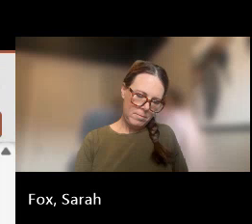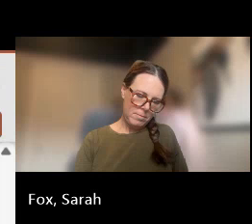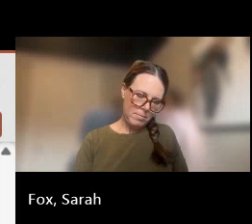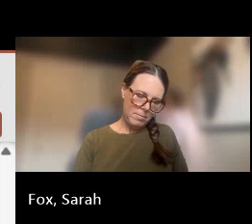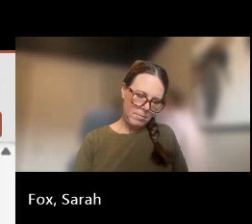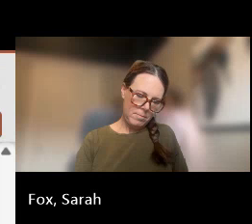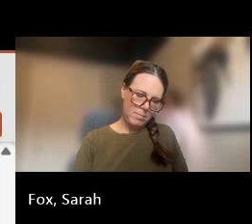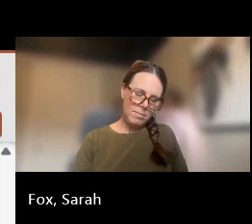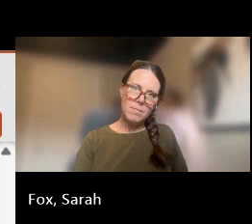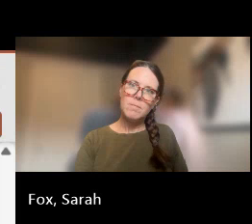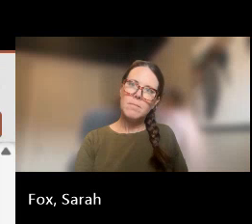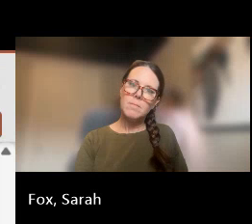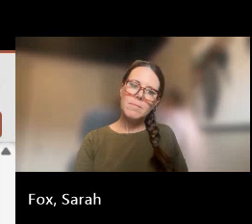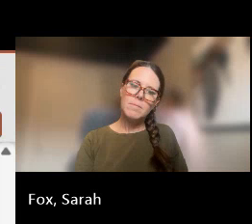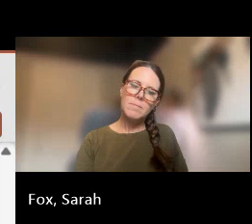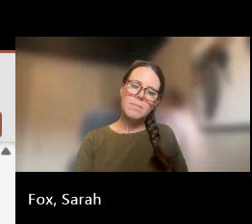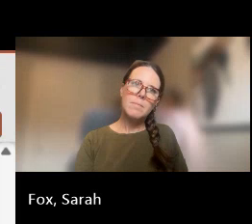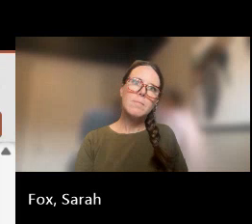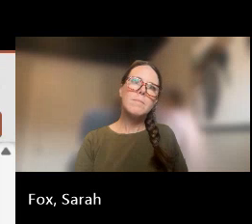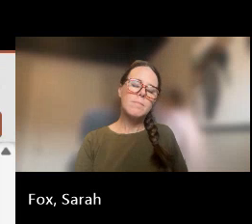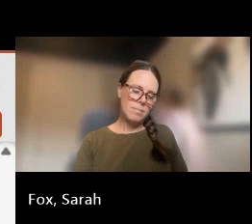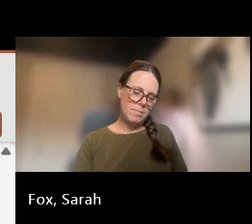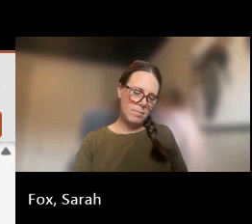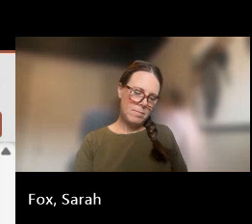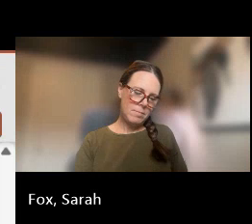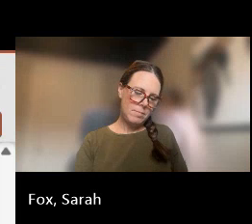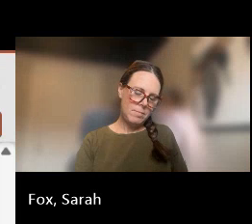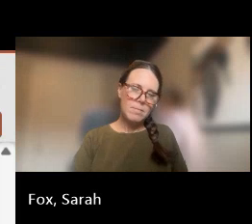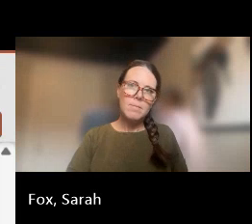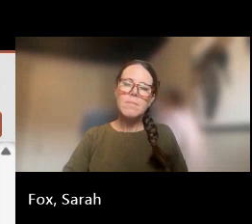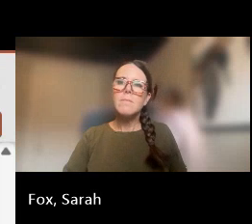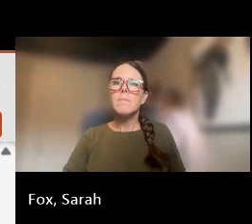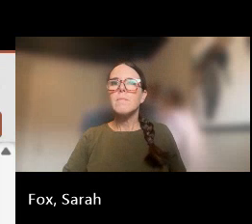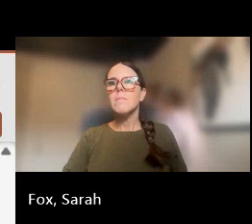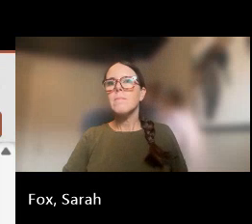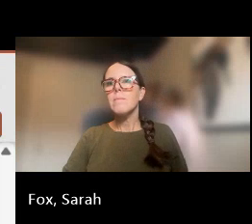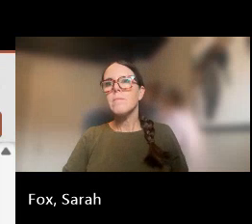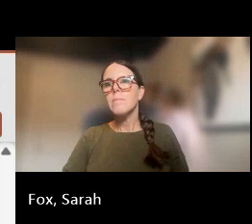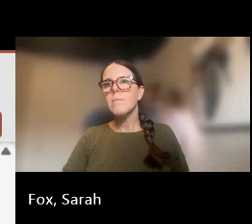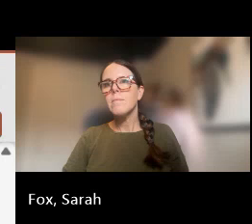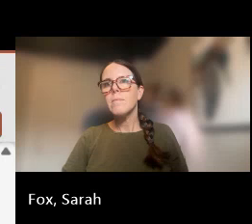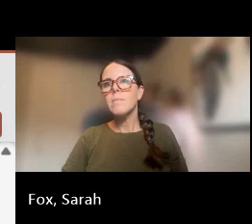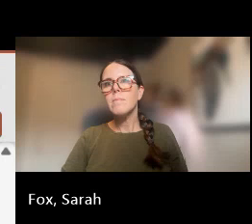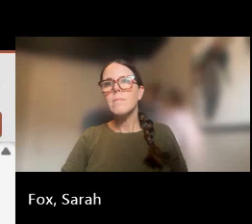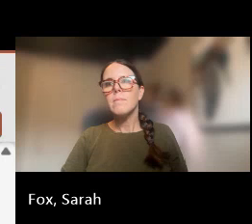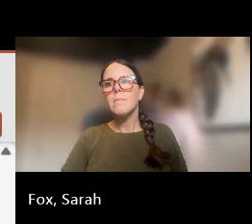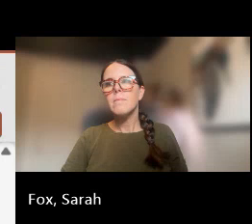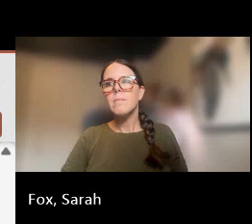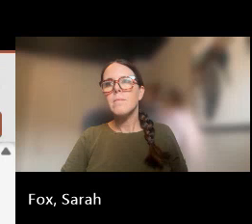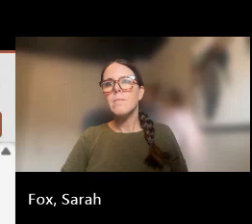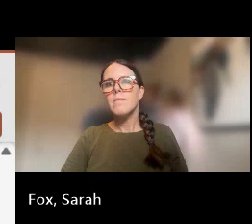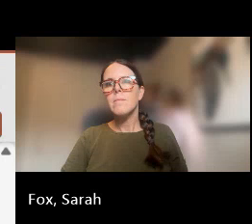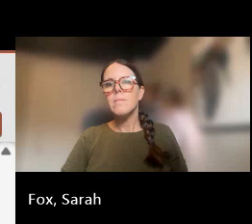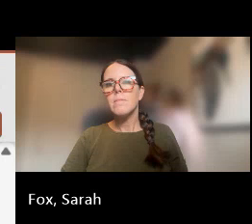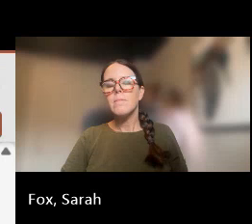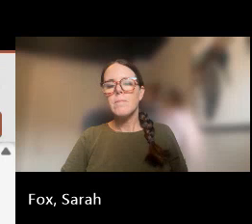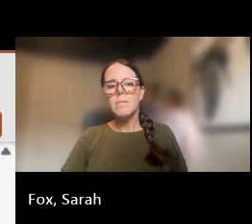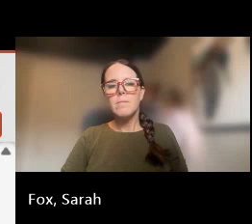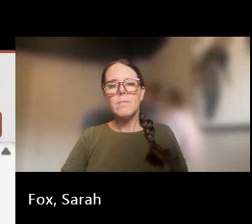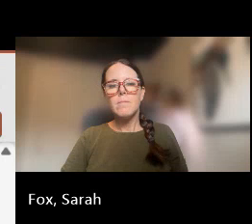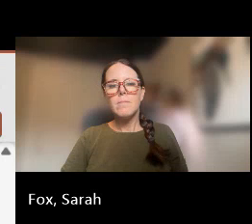you're outside the parking district, so if you close the street there, you don't have the parking fees, right? So that changes. Fire could still have that. You could still need police services. But like